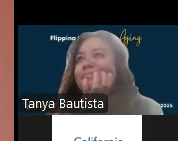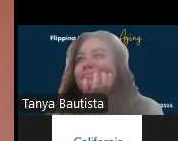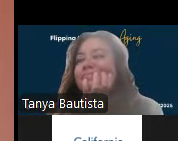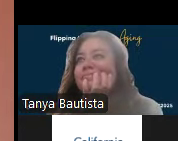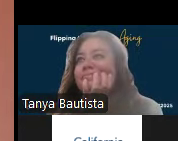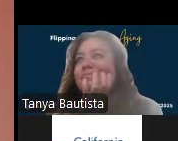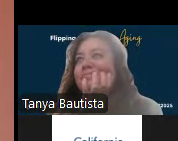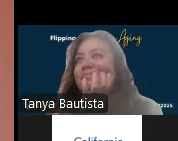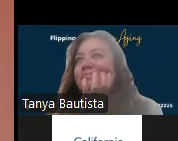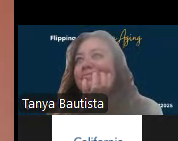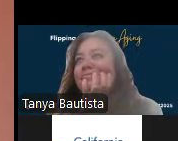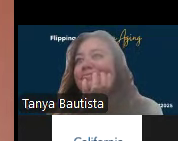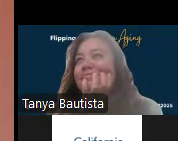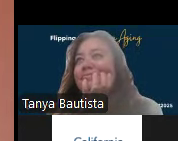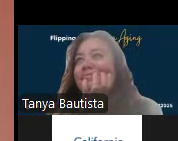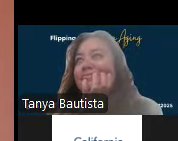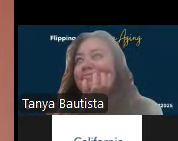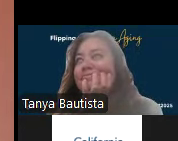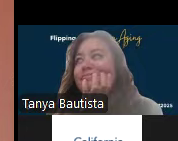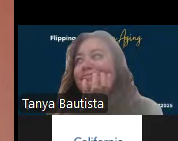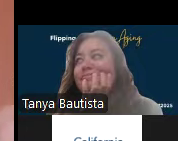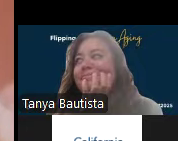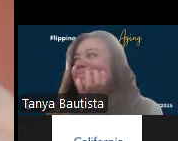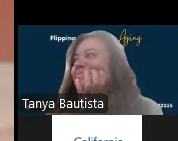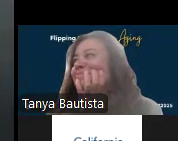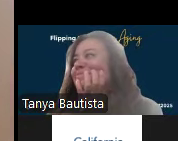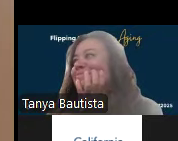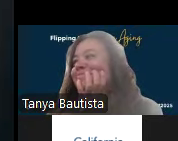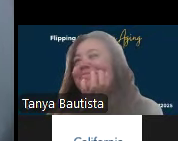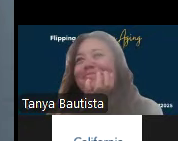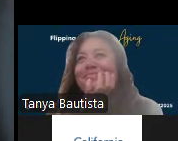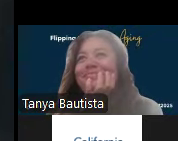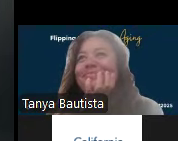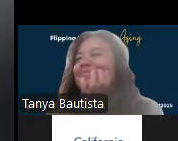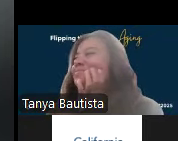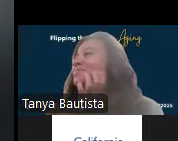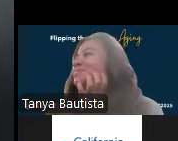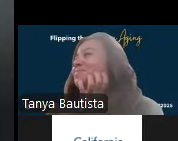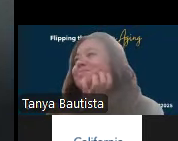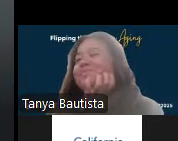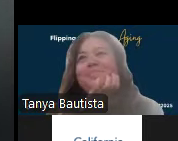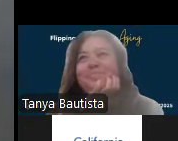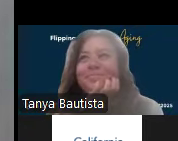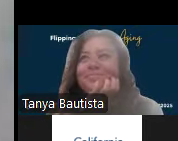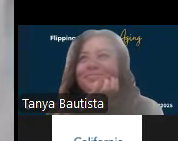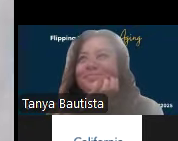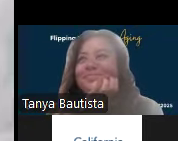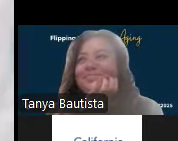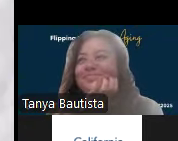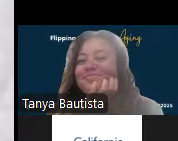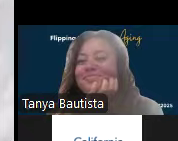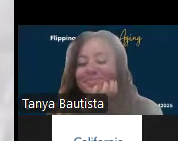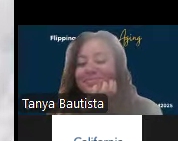now I'm free and can do whatever, One thing a lot of people notice, for example, is mild word